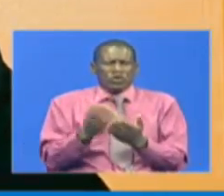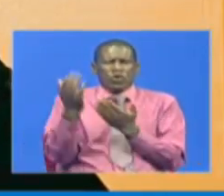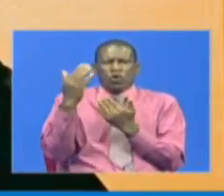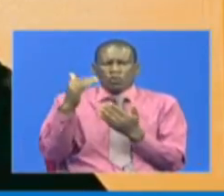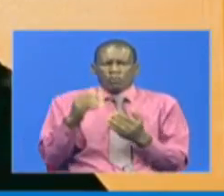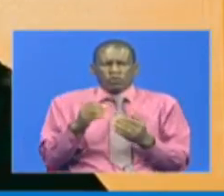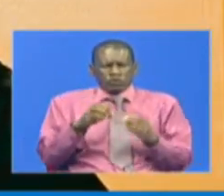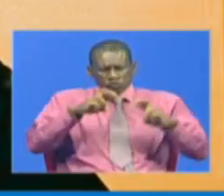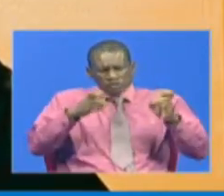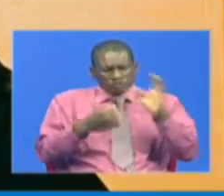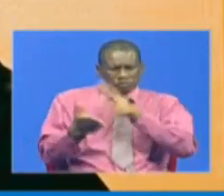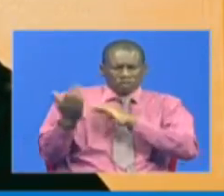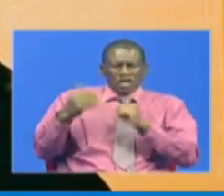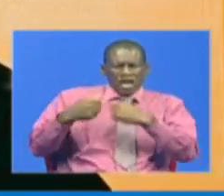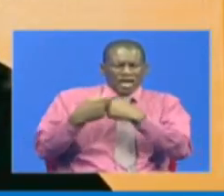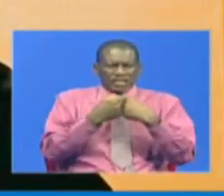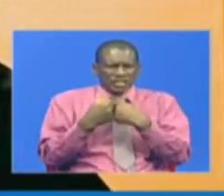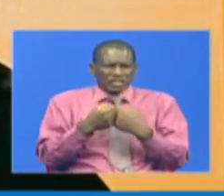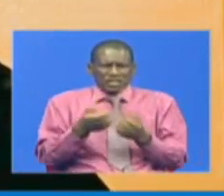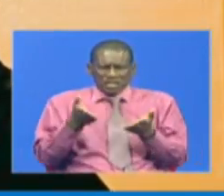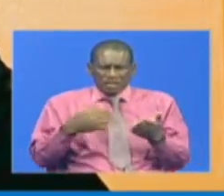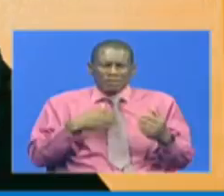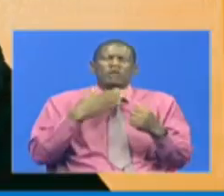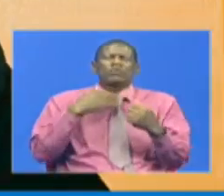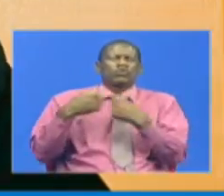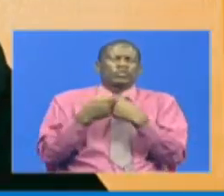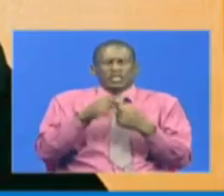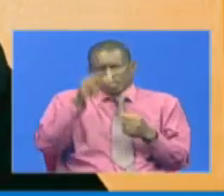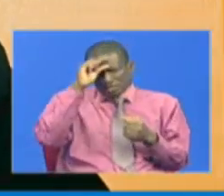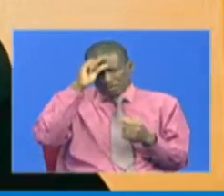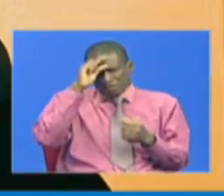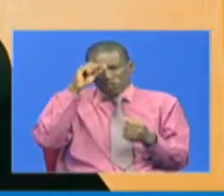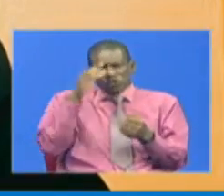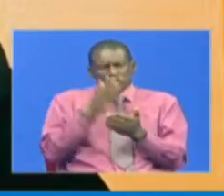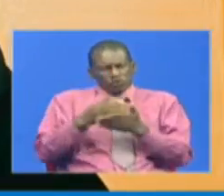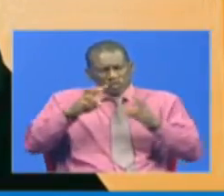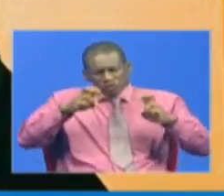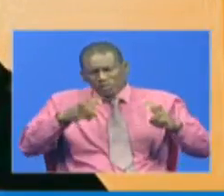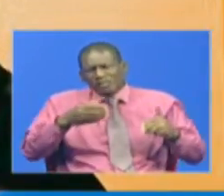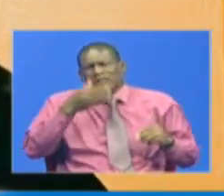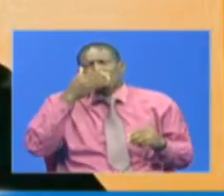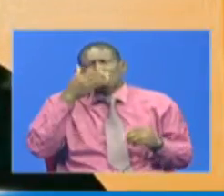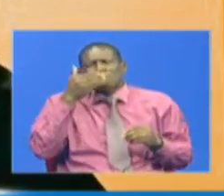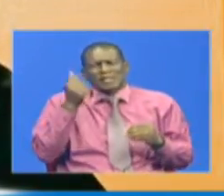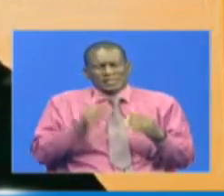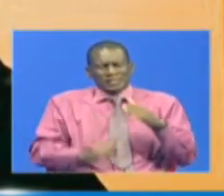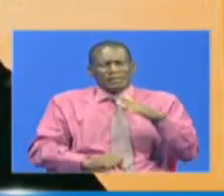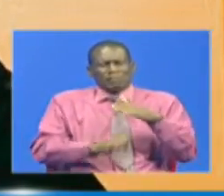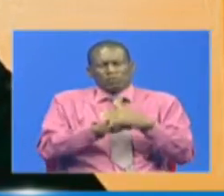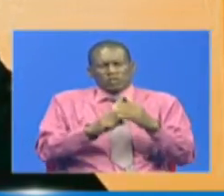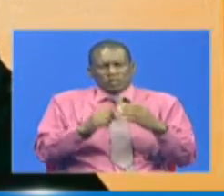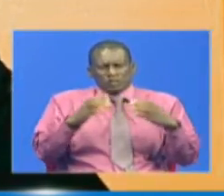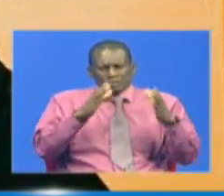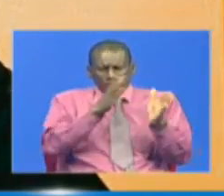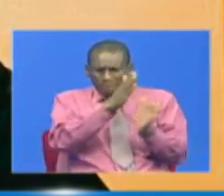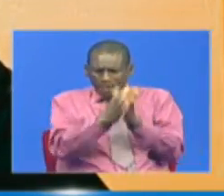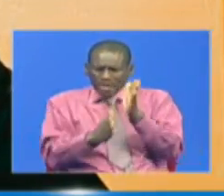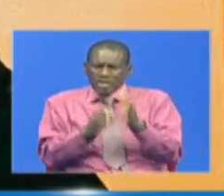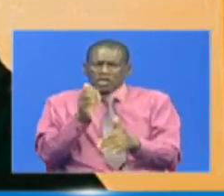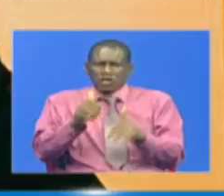back, and here I'm challenging the government, to really look at the best stimulus package that is going